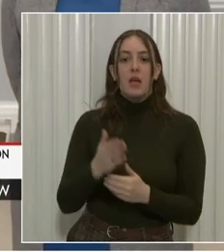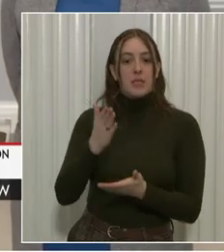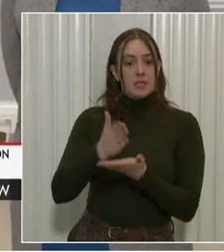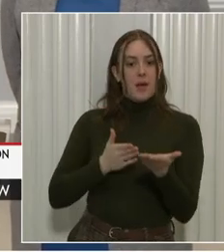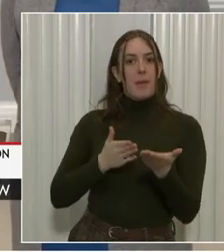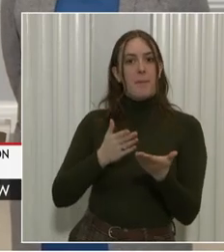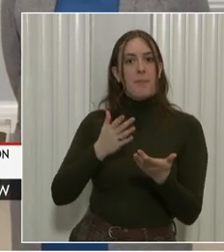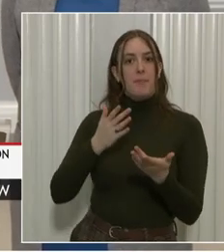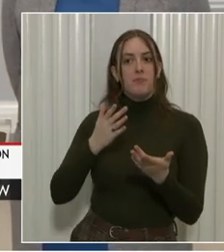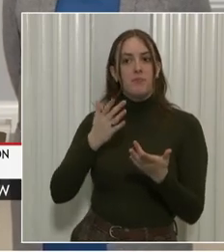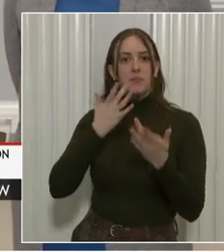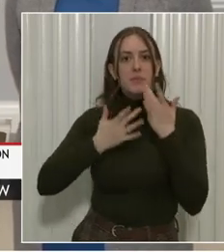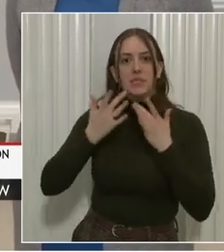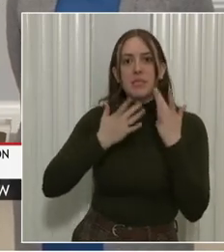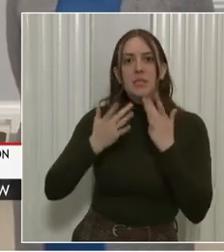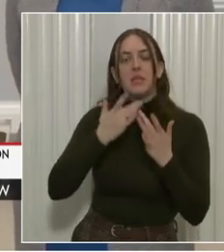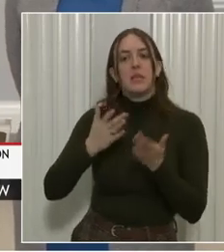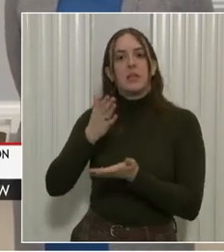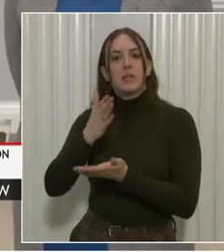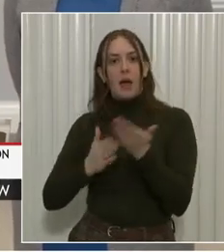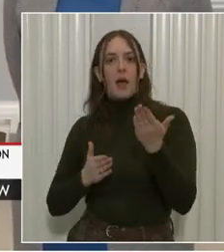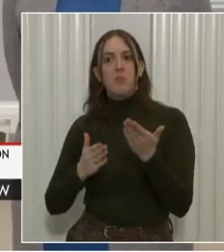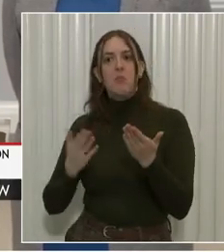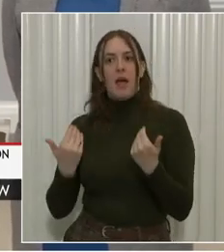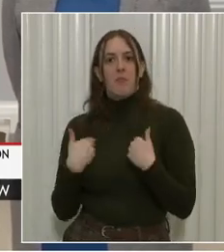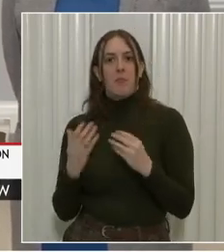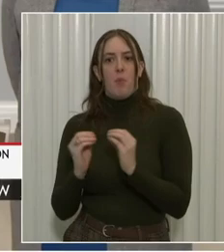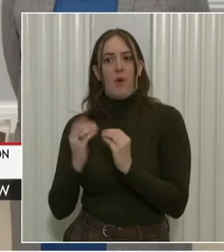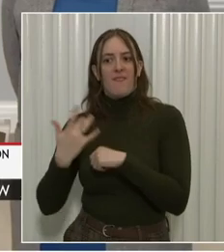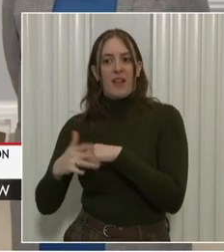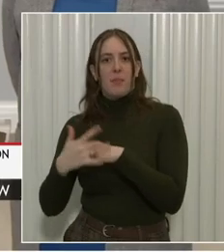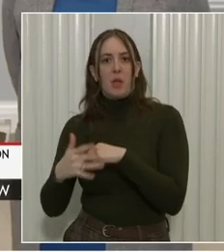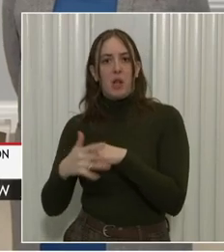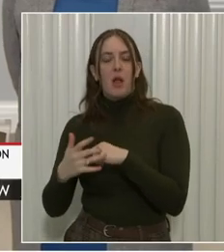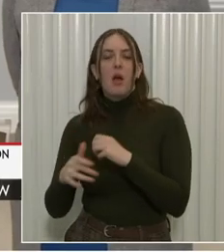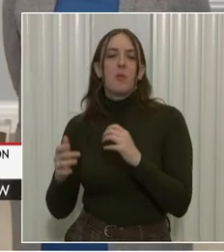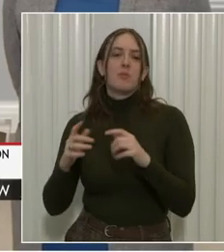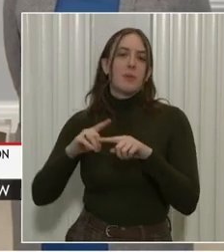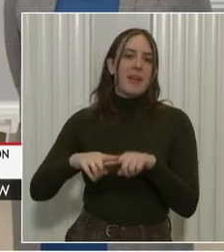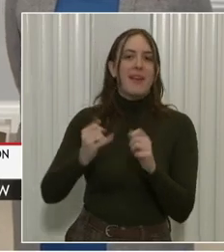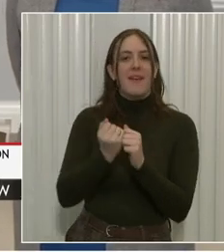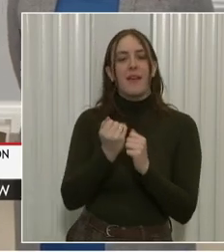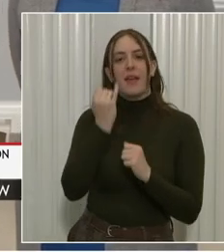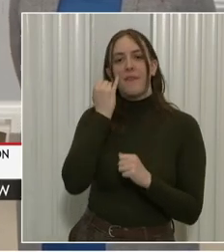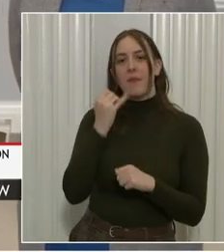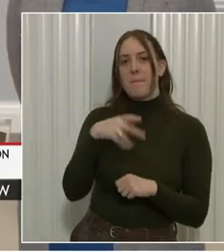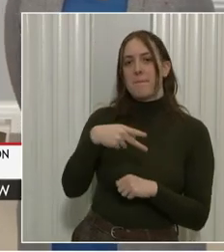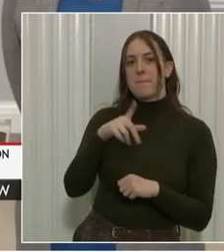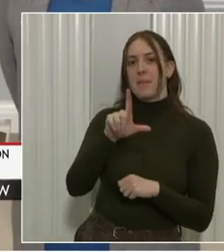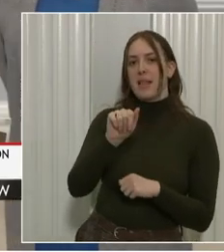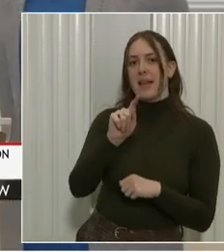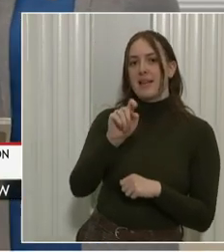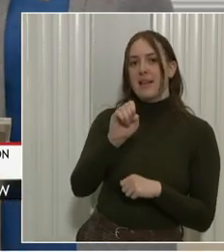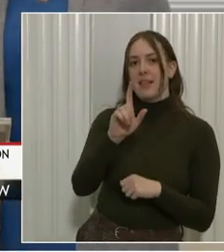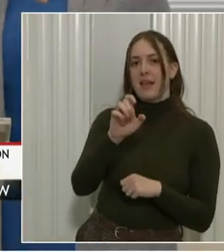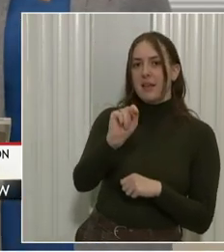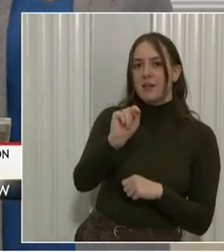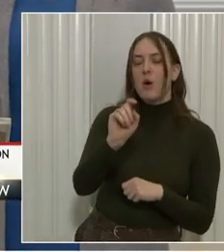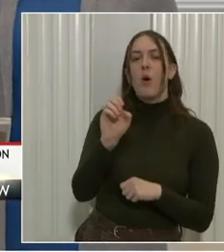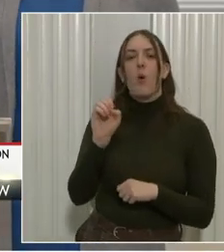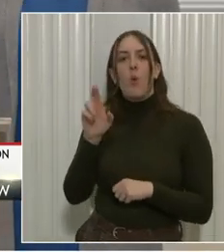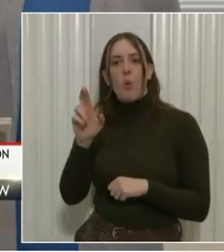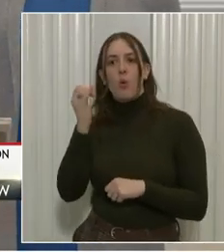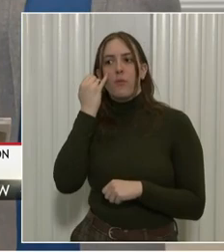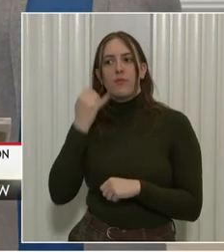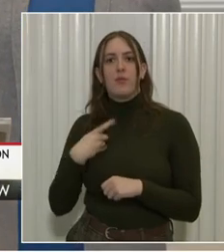good inventory. It's not always in perfect alignment. But in this case, we're seeing multiple types, particularly group O, positive